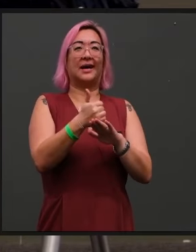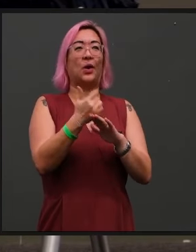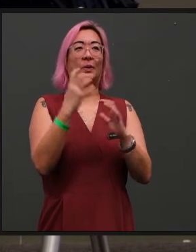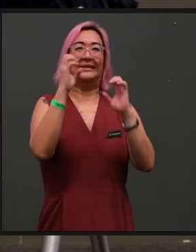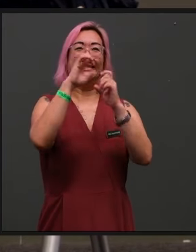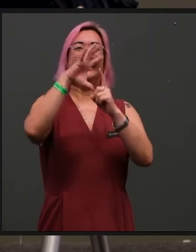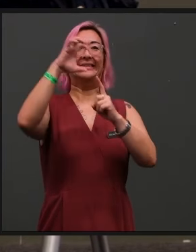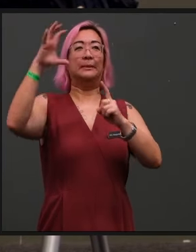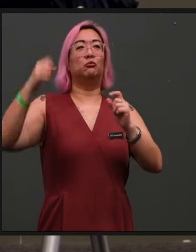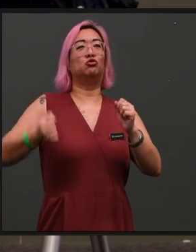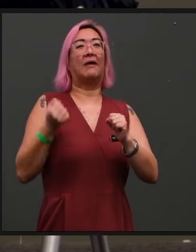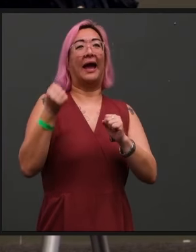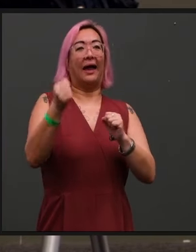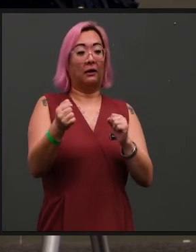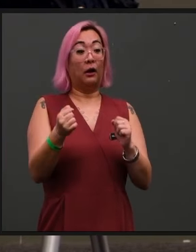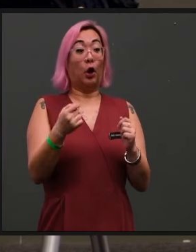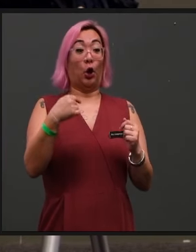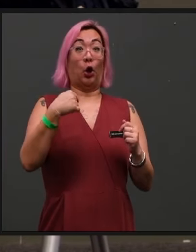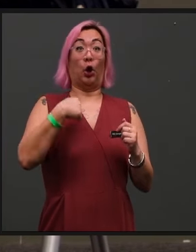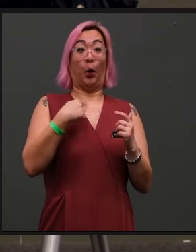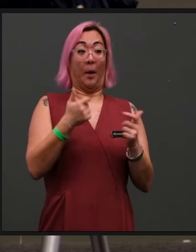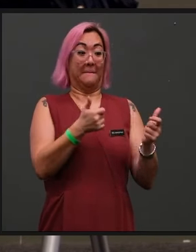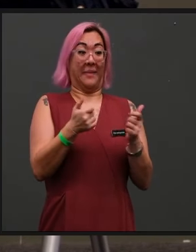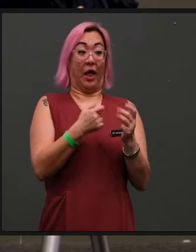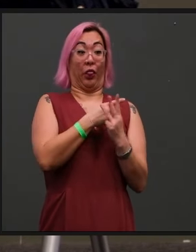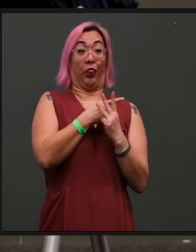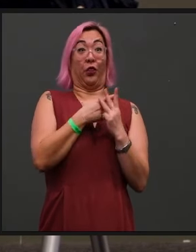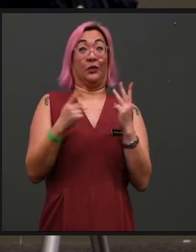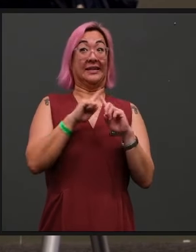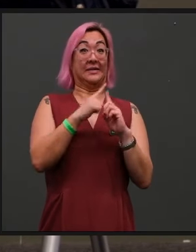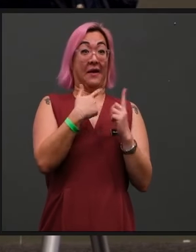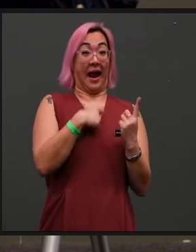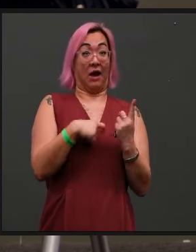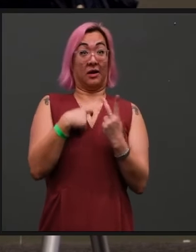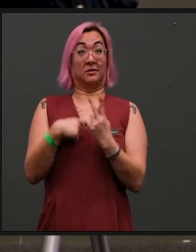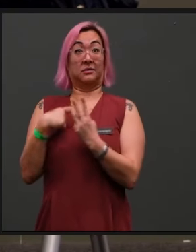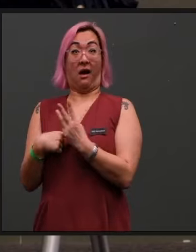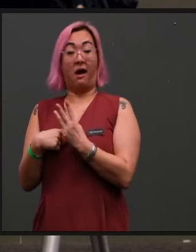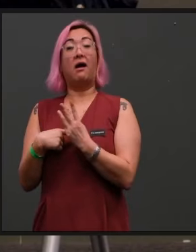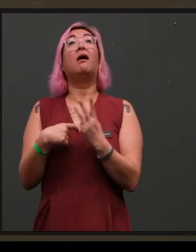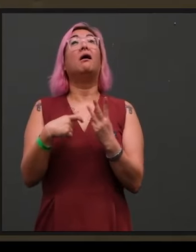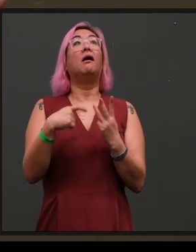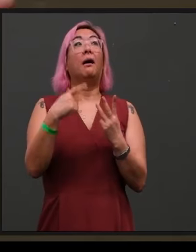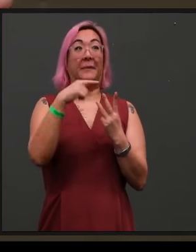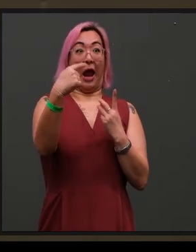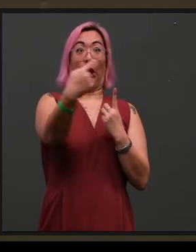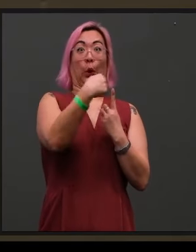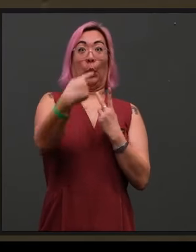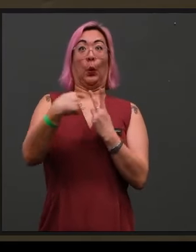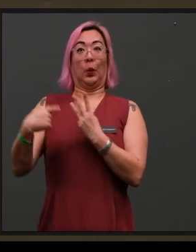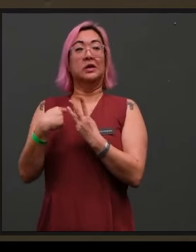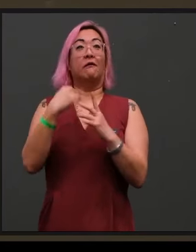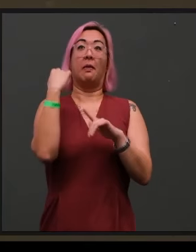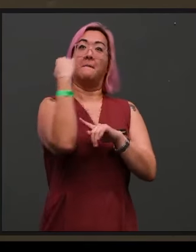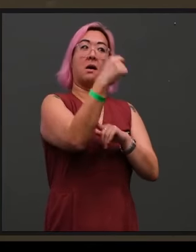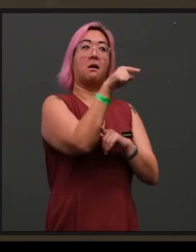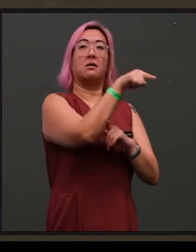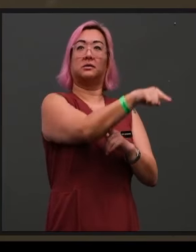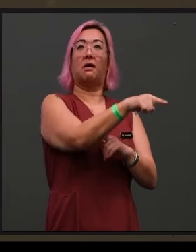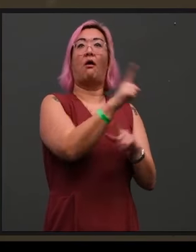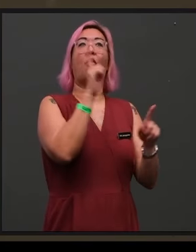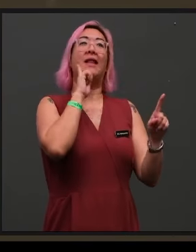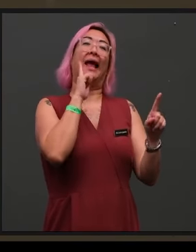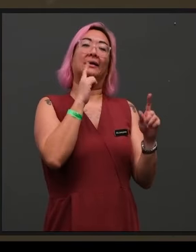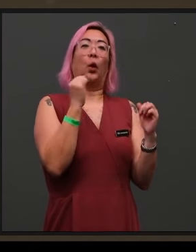3 characters who are all accused of the murder of Lady Unterwald. And throughout the game, each character sort of tells